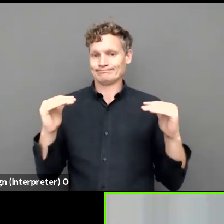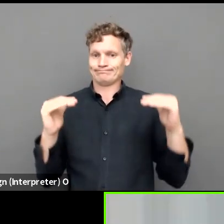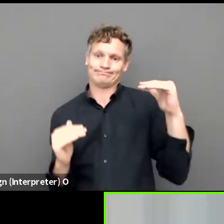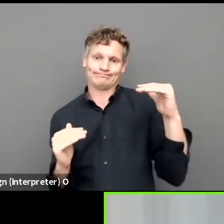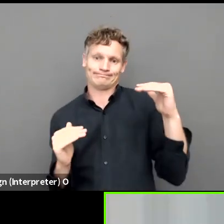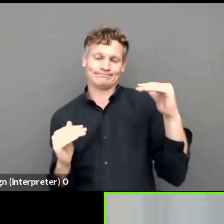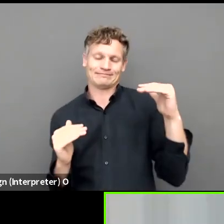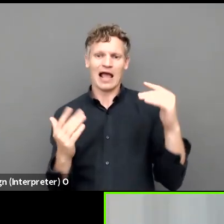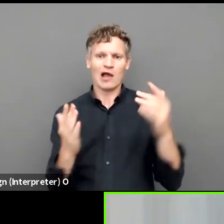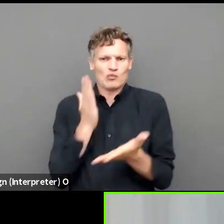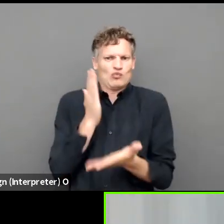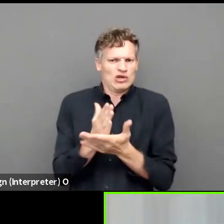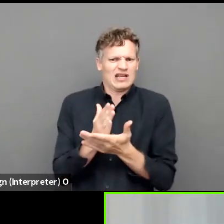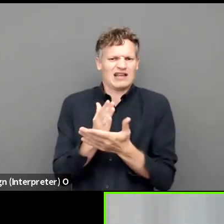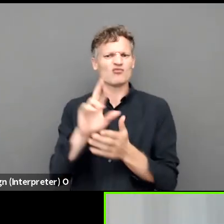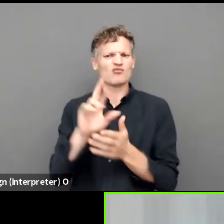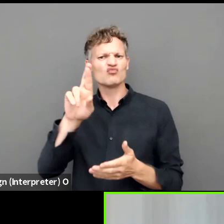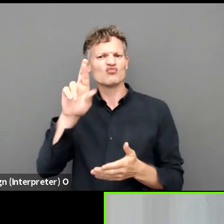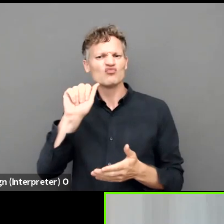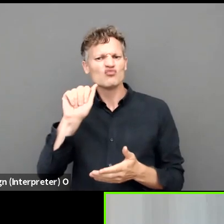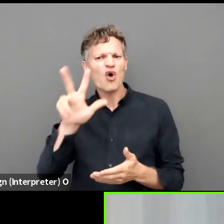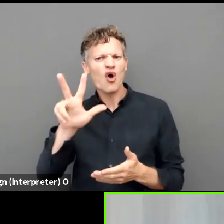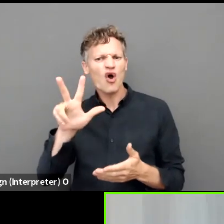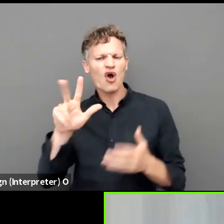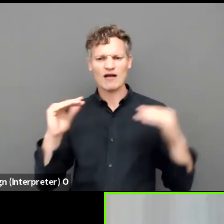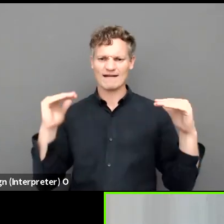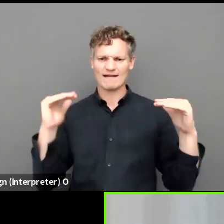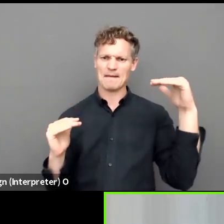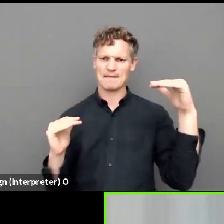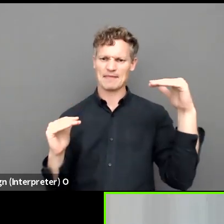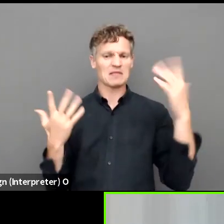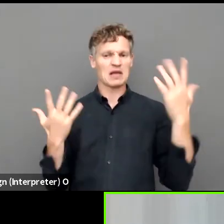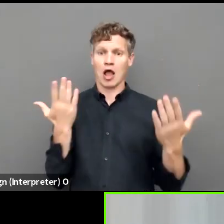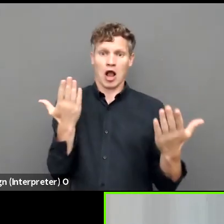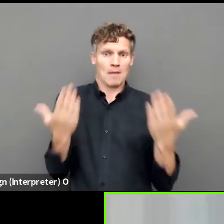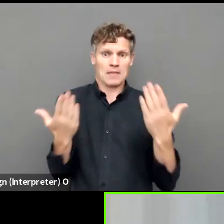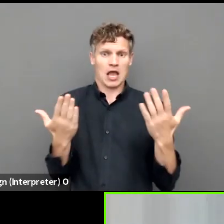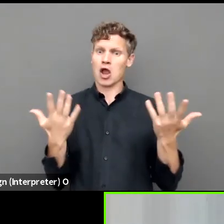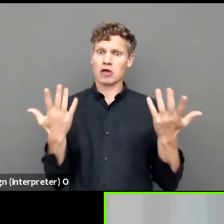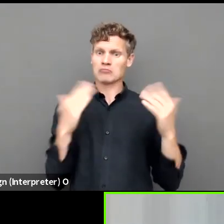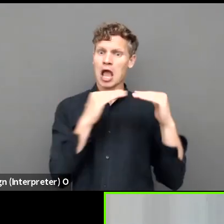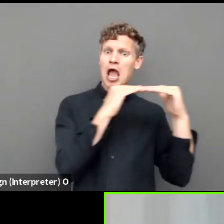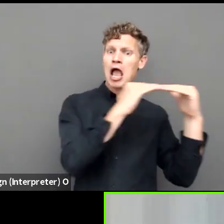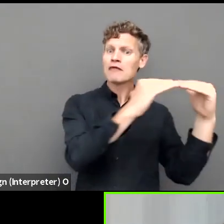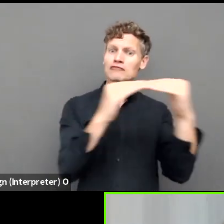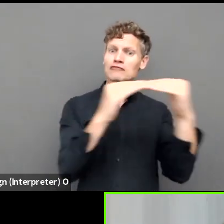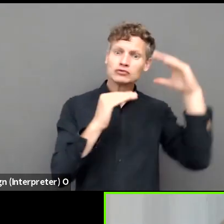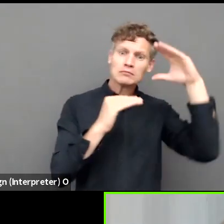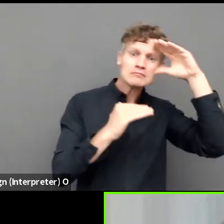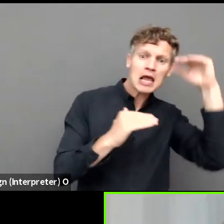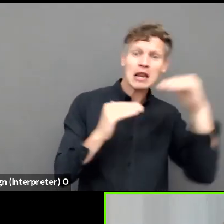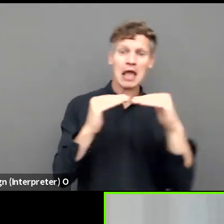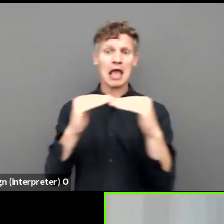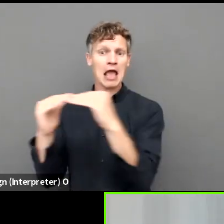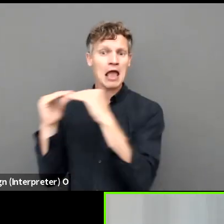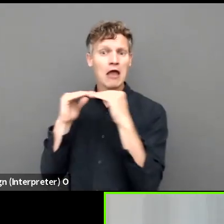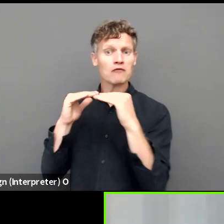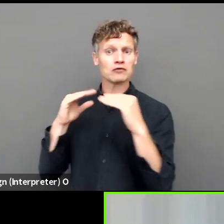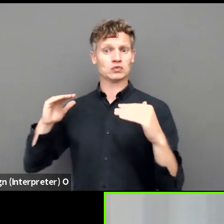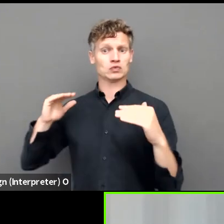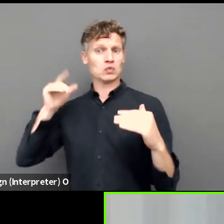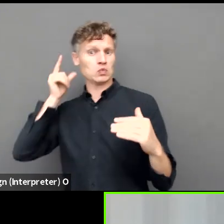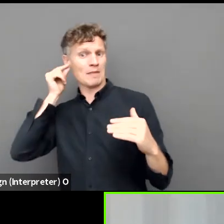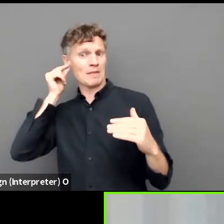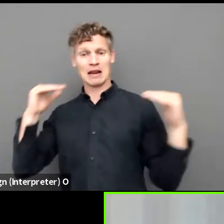gap, comparing average pay of women to average pay of men. And I'm also not thinking about intersectionality just for the moment, although I'll get back to